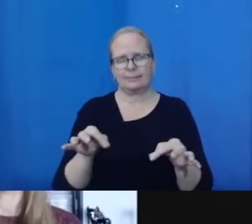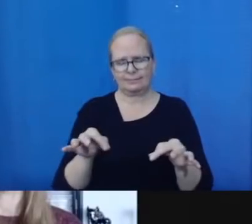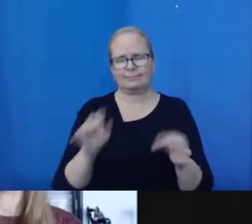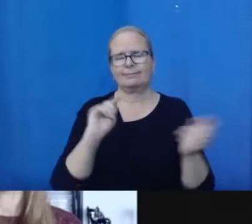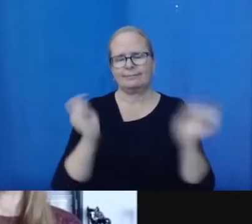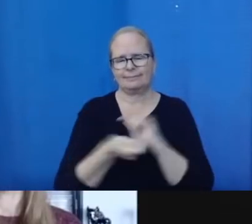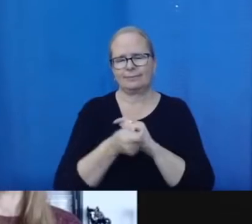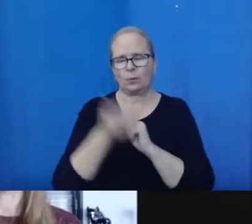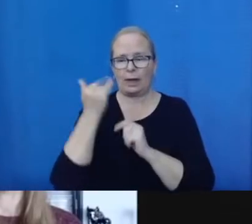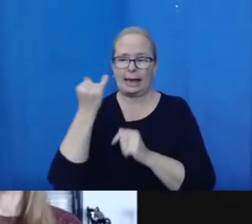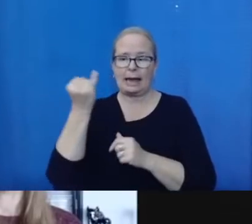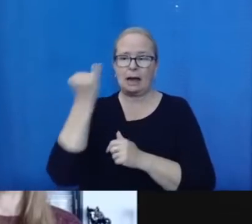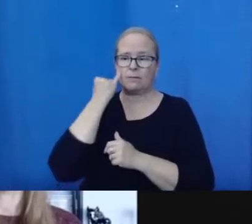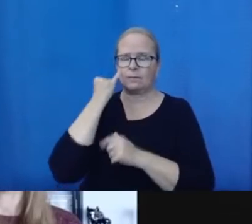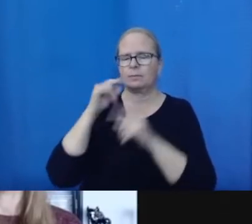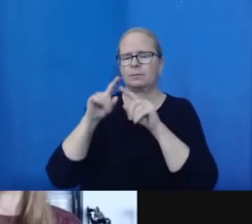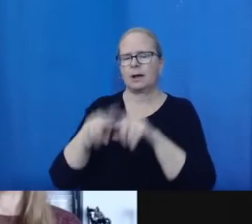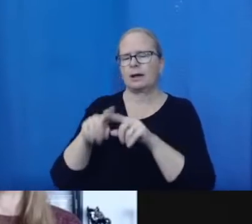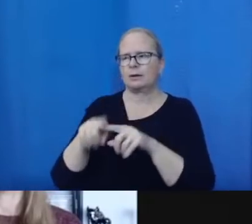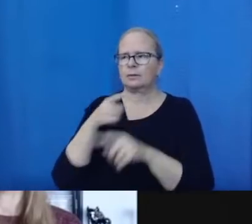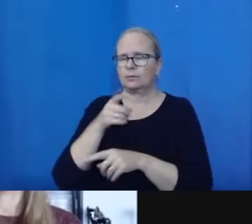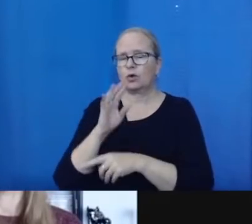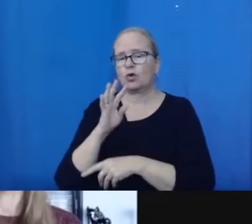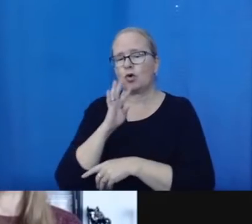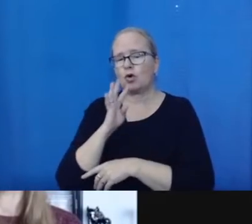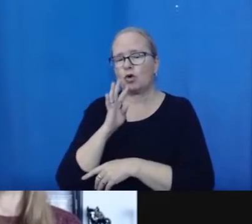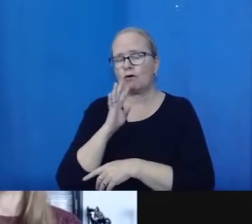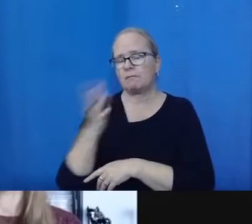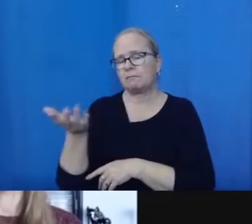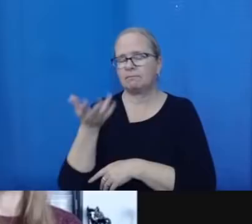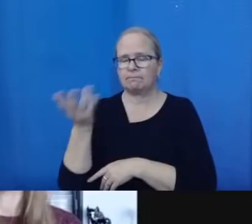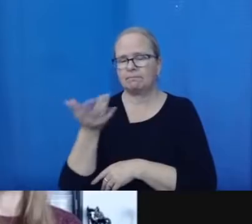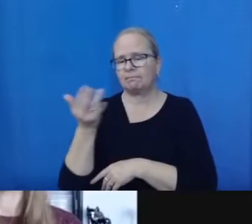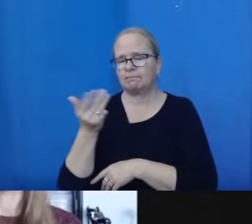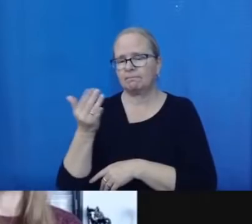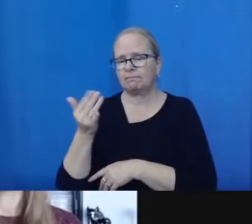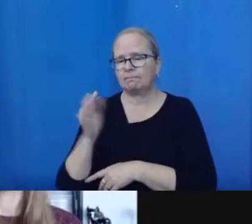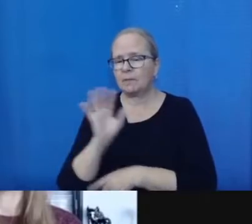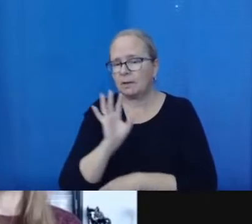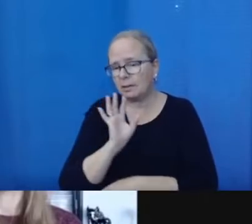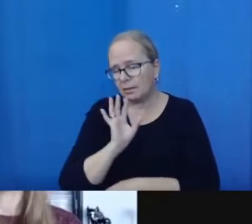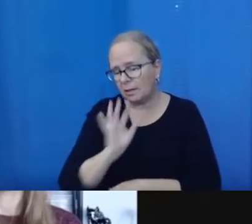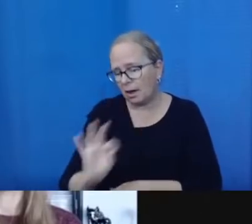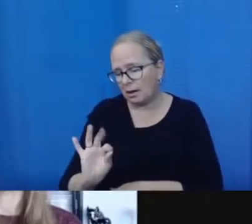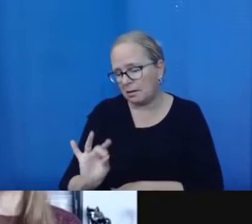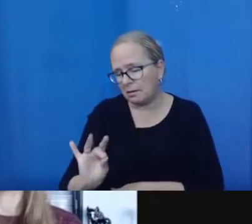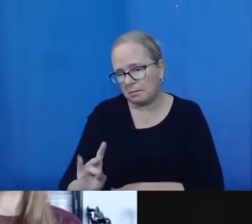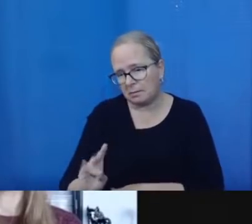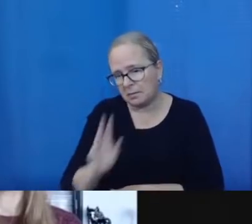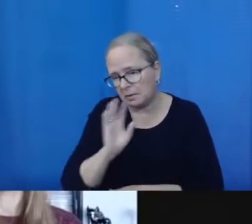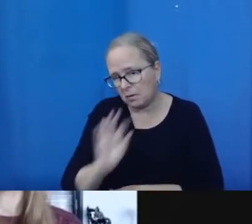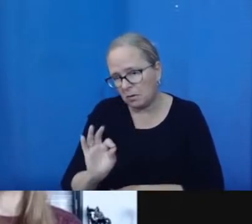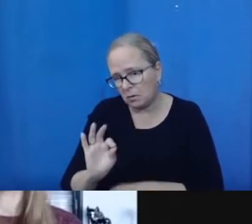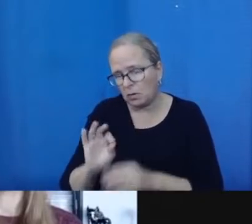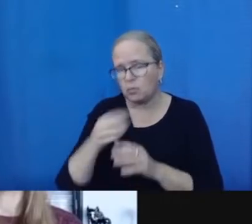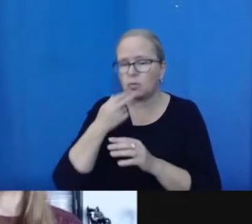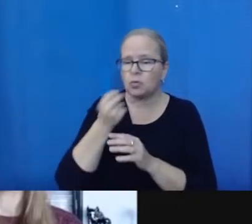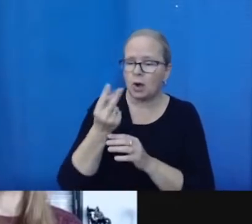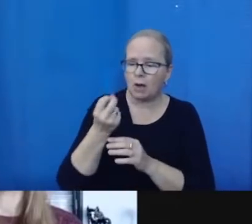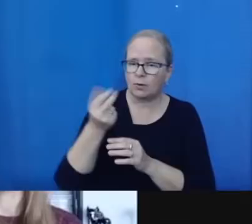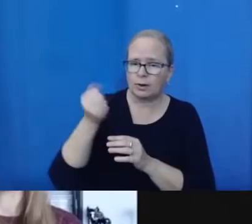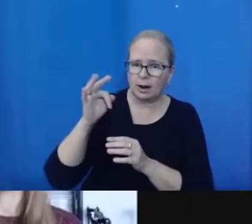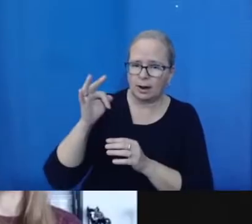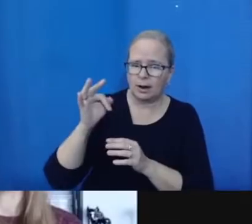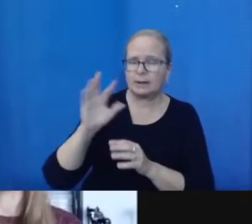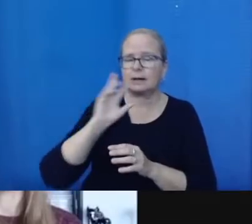under the age of 12, or someone who's in between 12 and 19, or someone who's 65. But my observation anyway